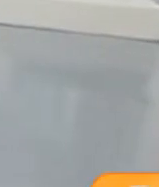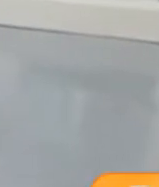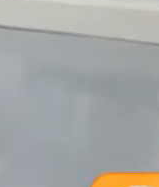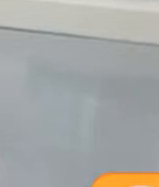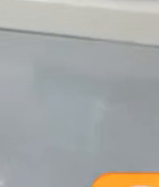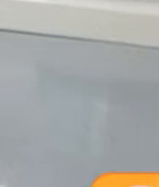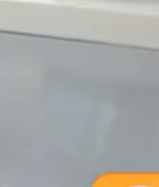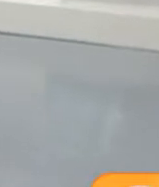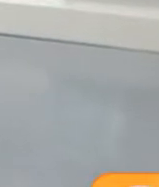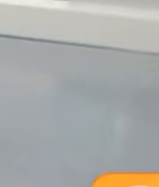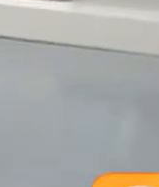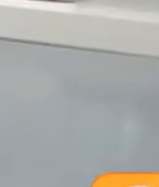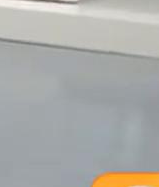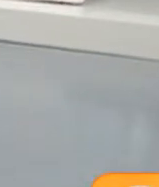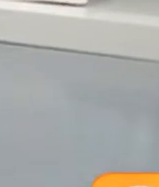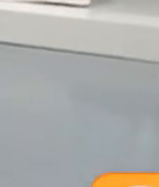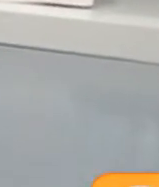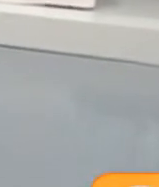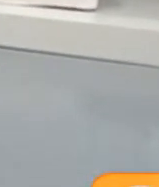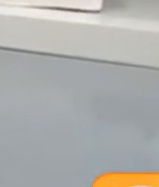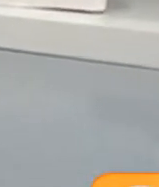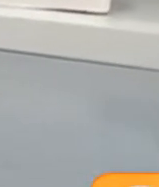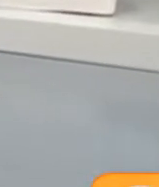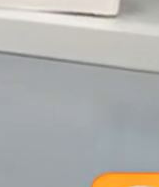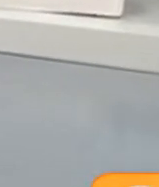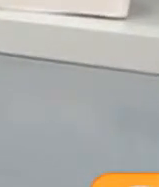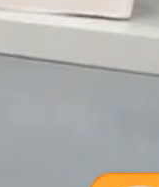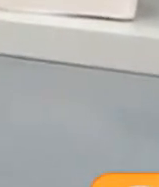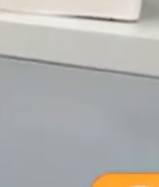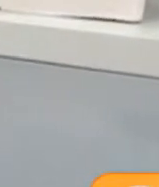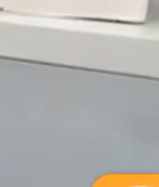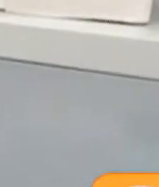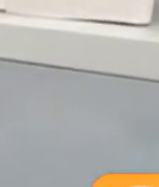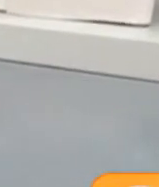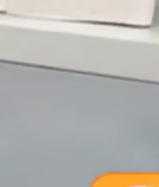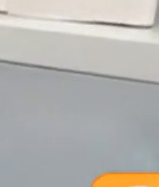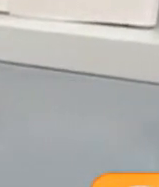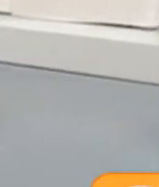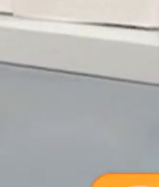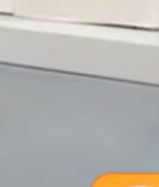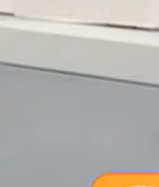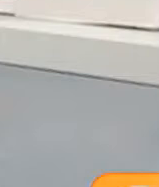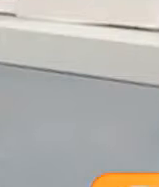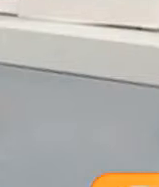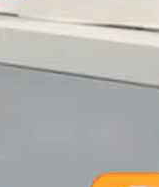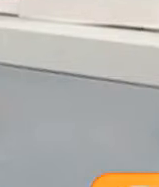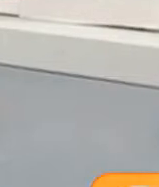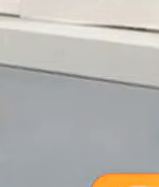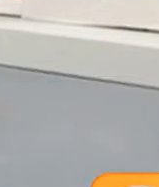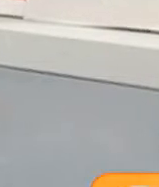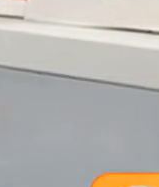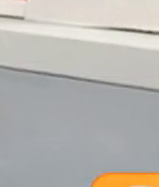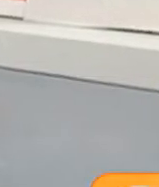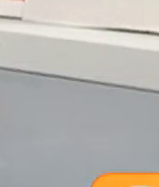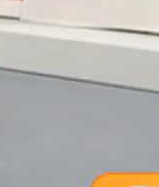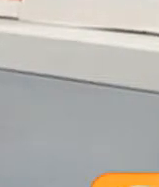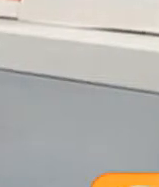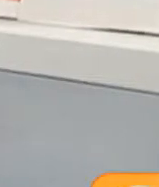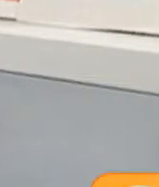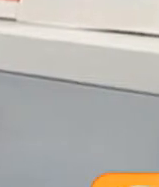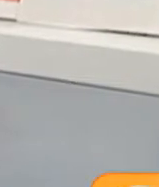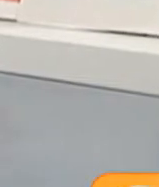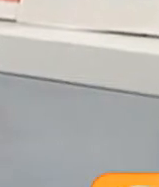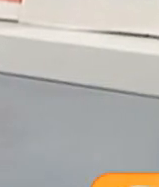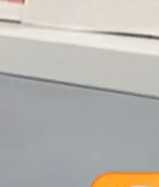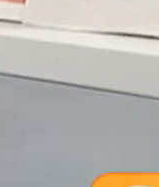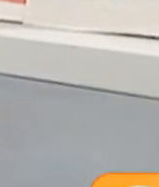busy. Those are the final orders in the judgment of the three judges of the High Court in the